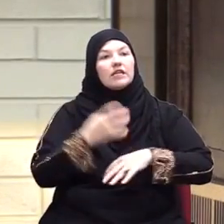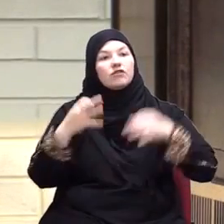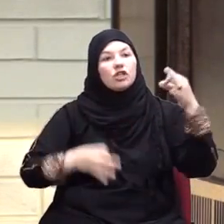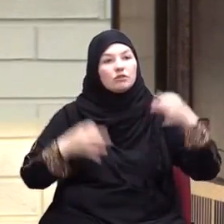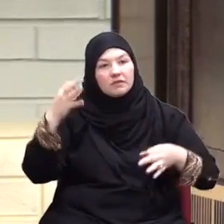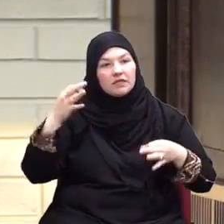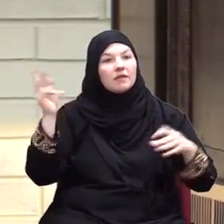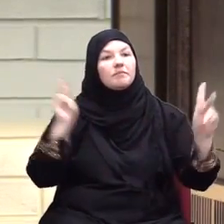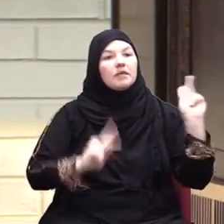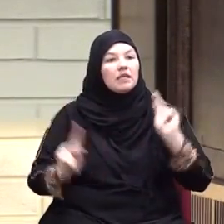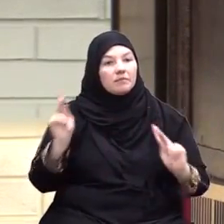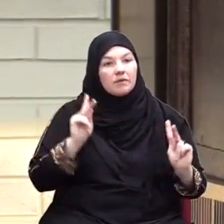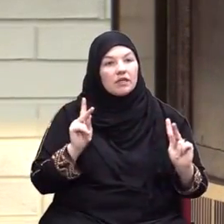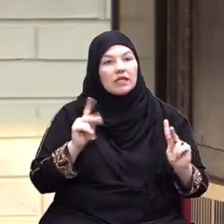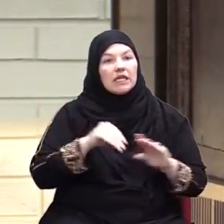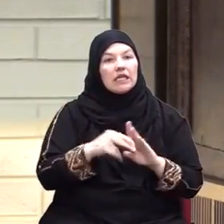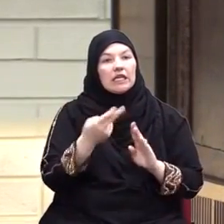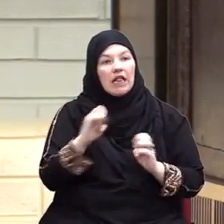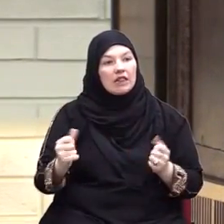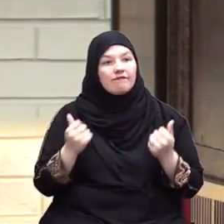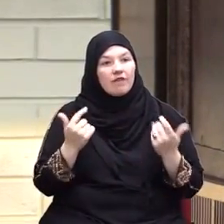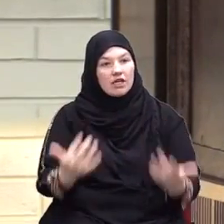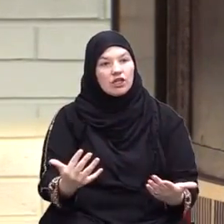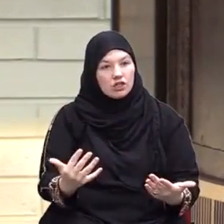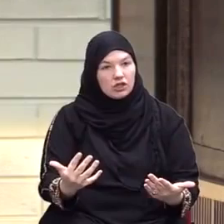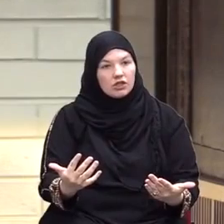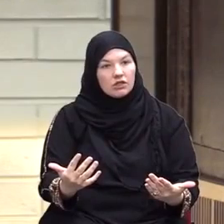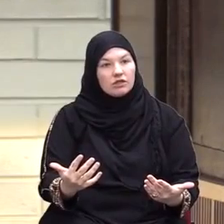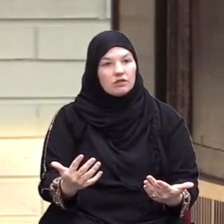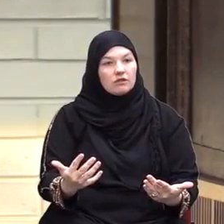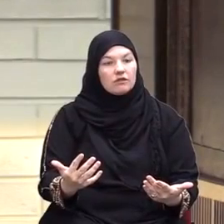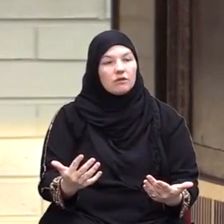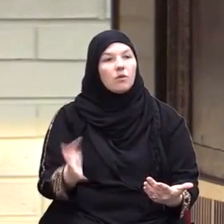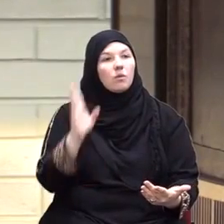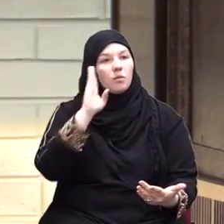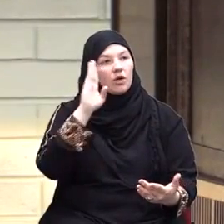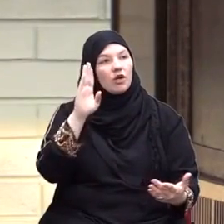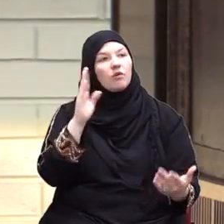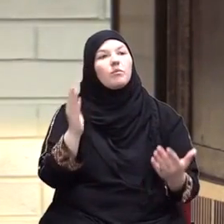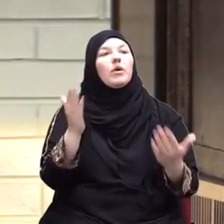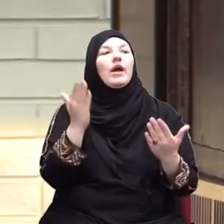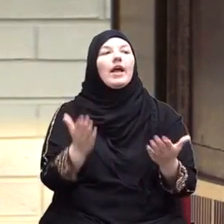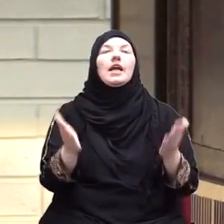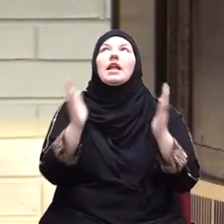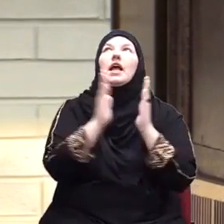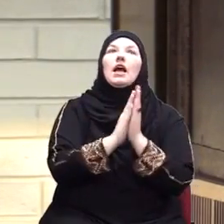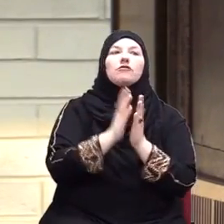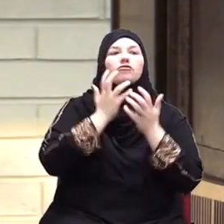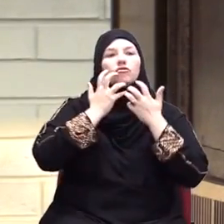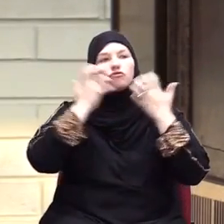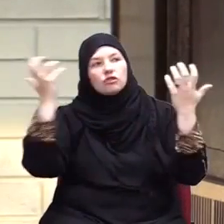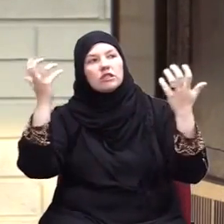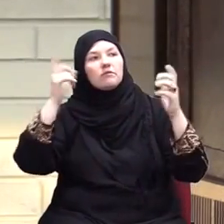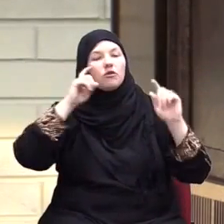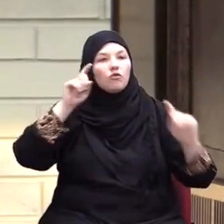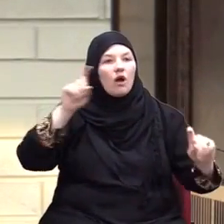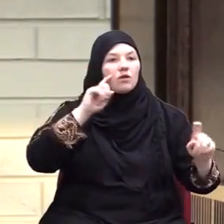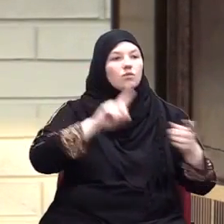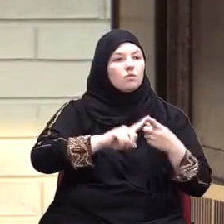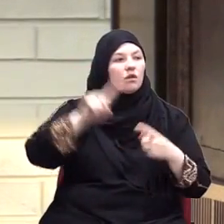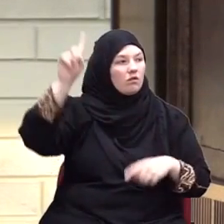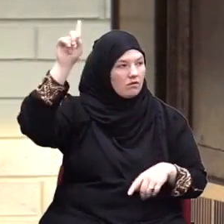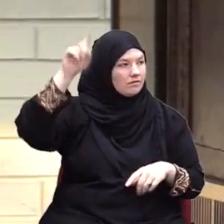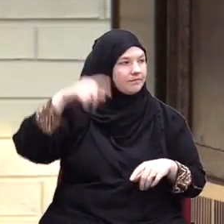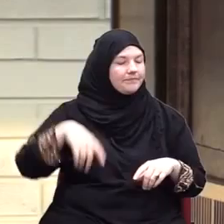And on the day of judgment, people in hellfire will pray and ask and scream and cry